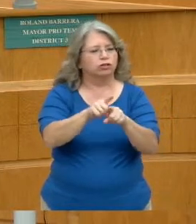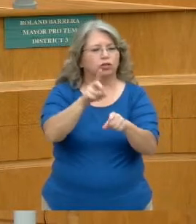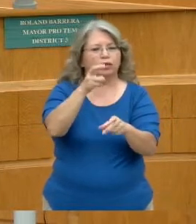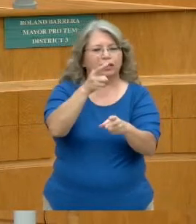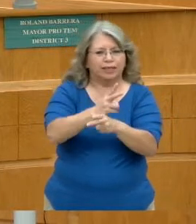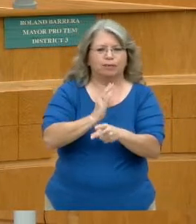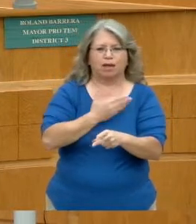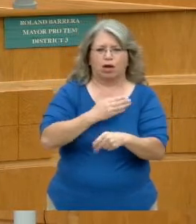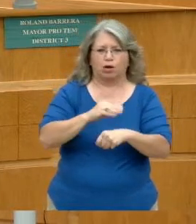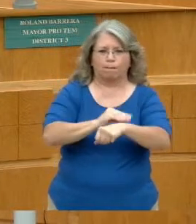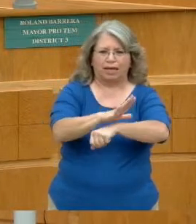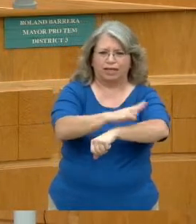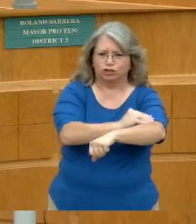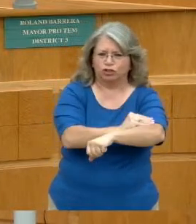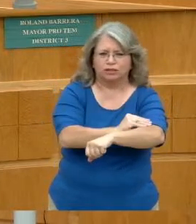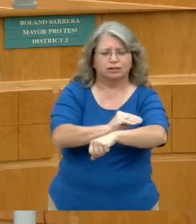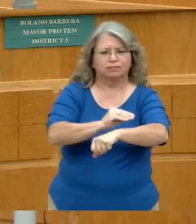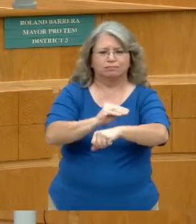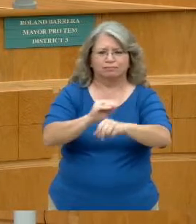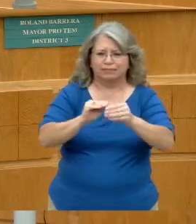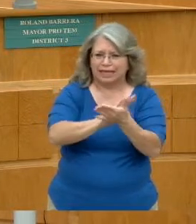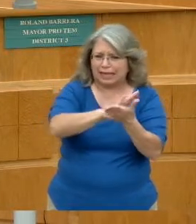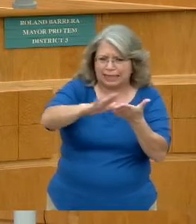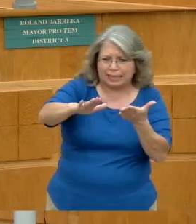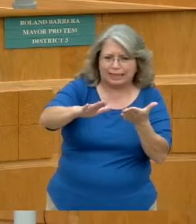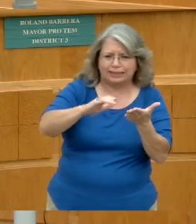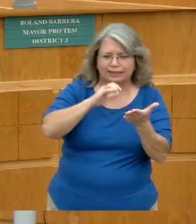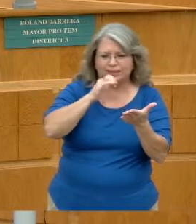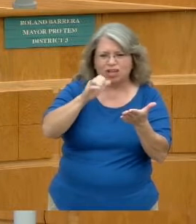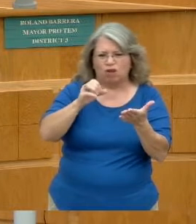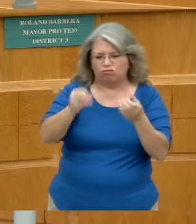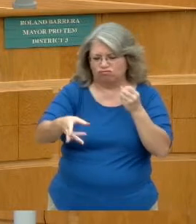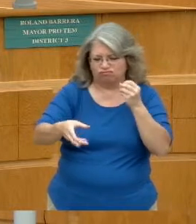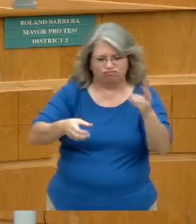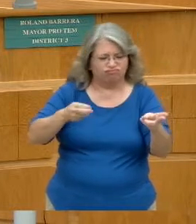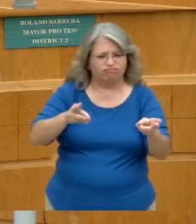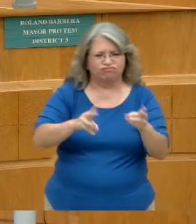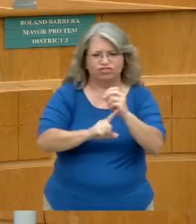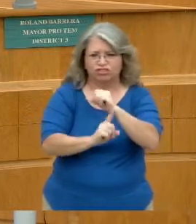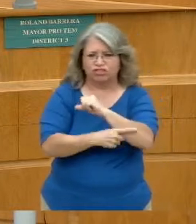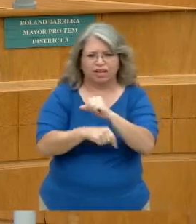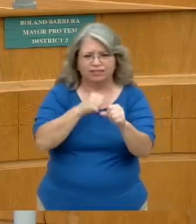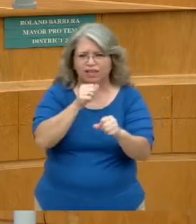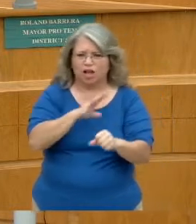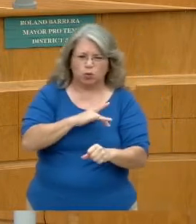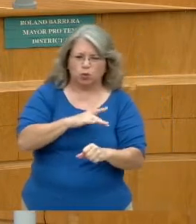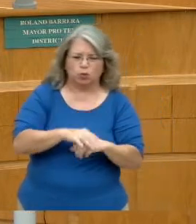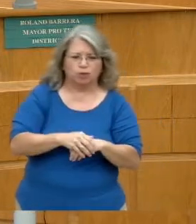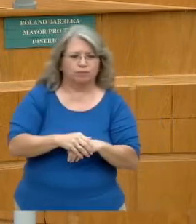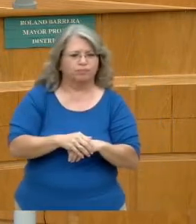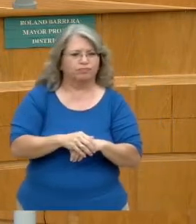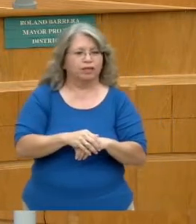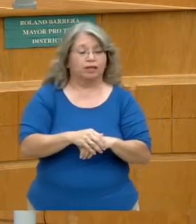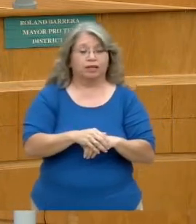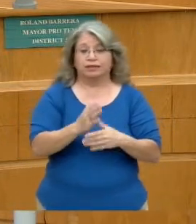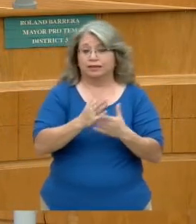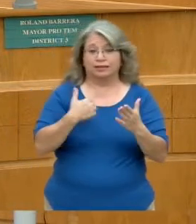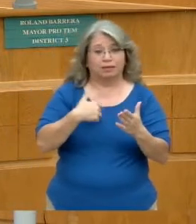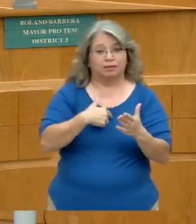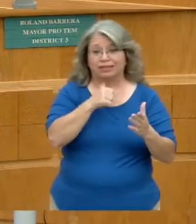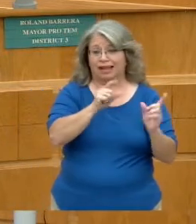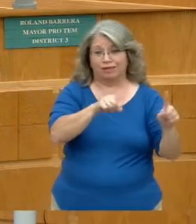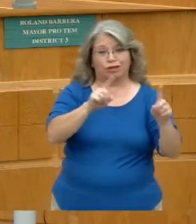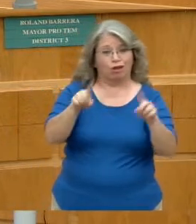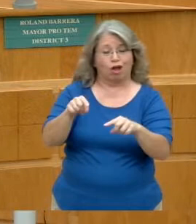cool. So we haven't been to the beach for some of us in a long time. Others are out there all the time. And here's the